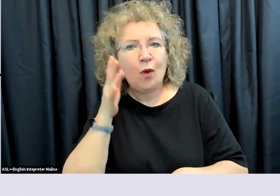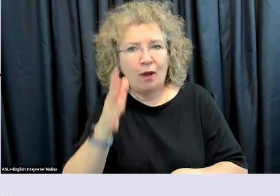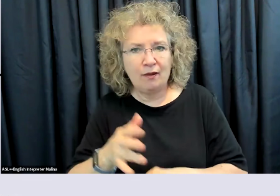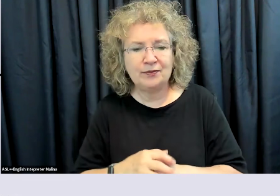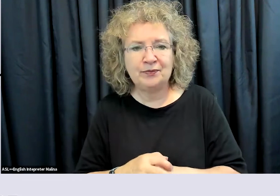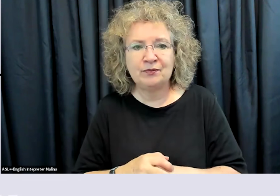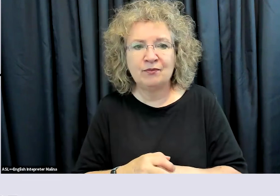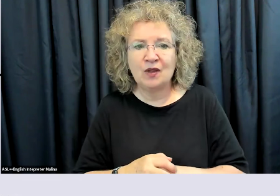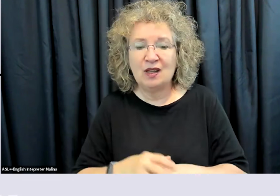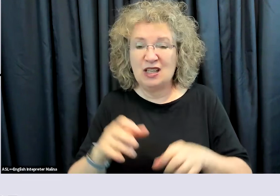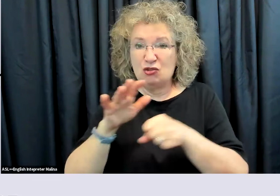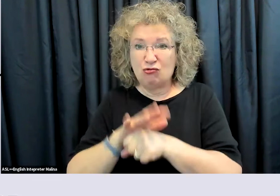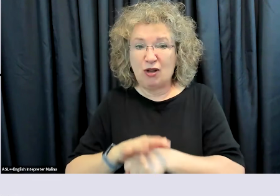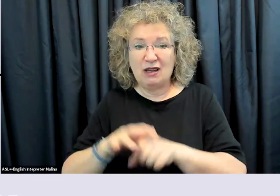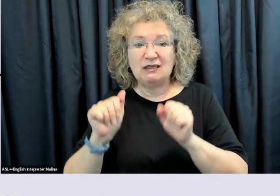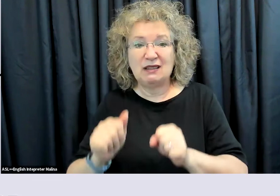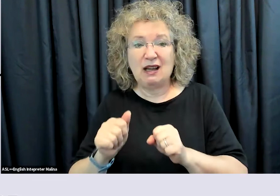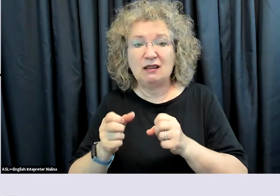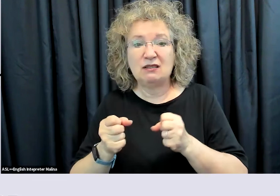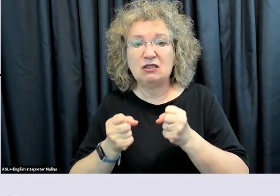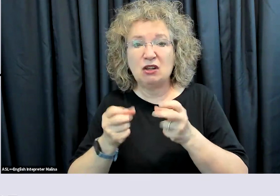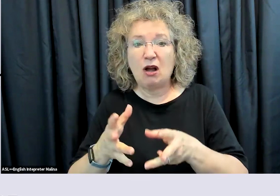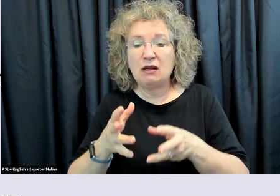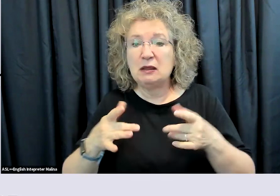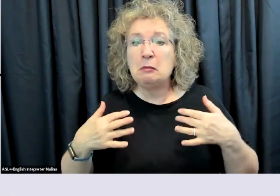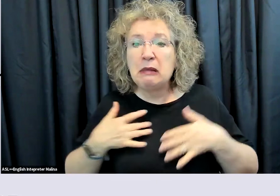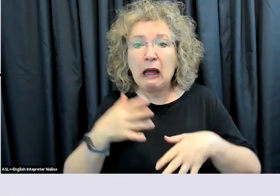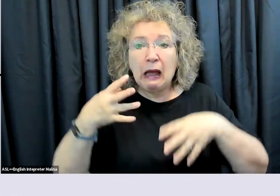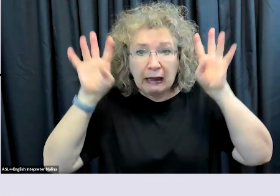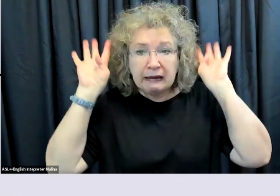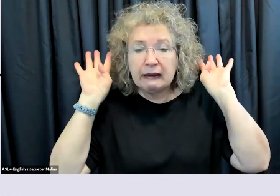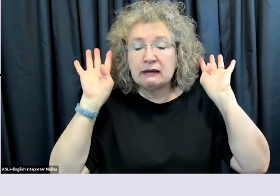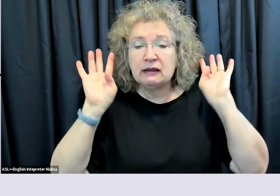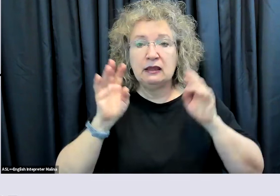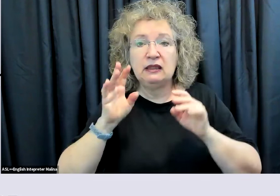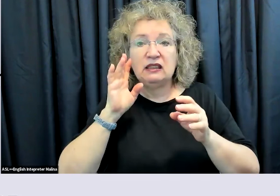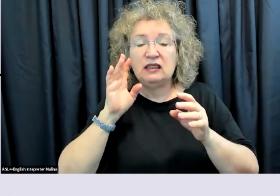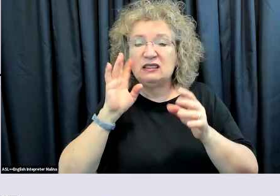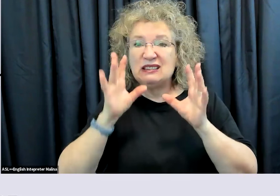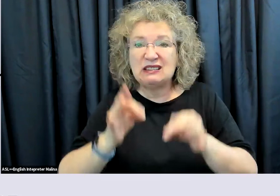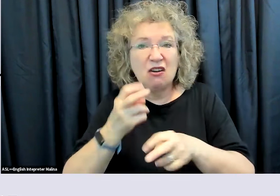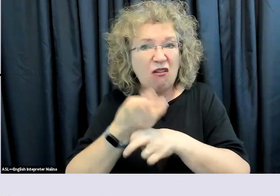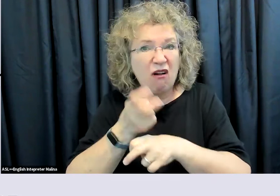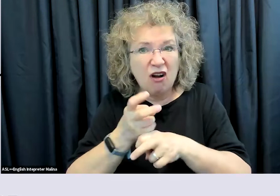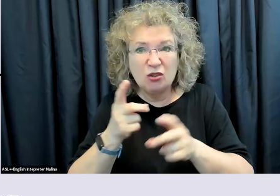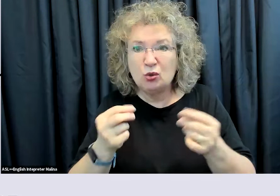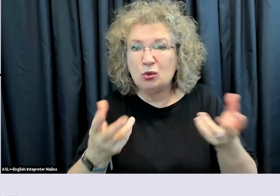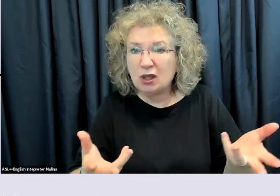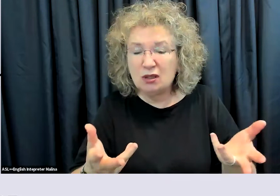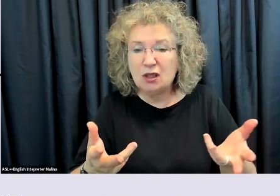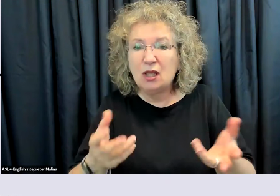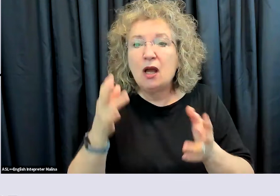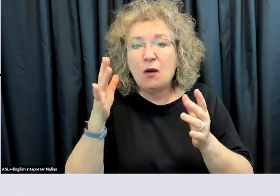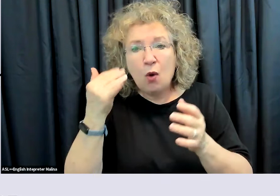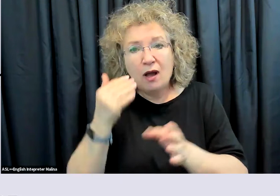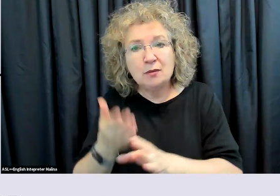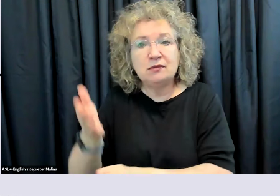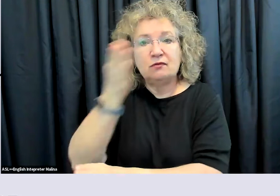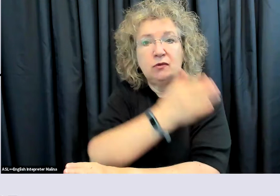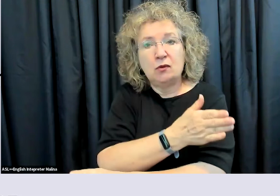judgment, and lead to panic. A well-thought-out emergency plan can serve as a roadmap, reducing